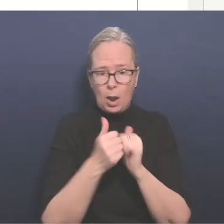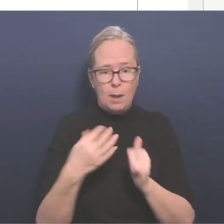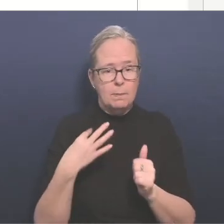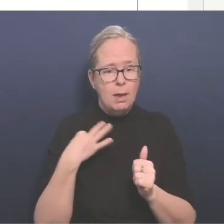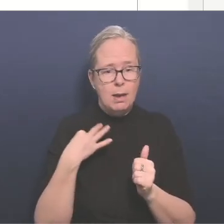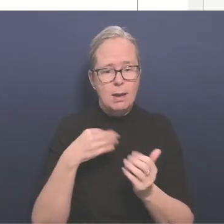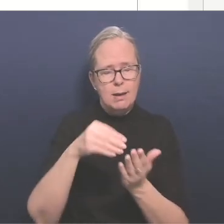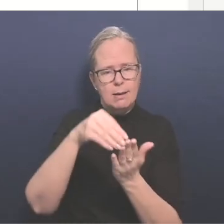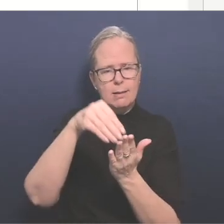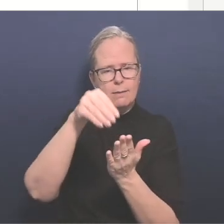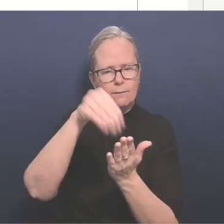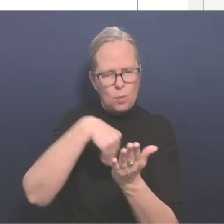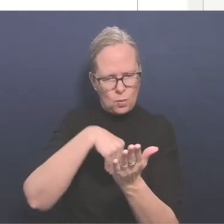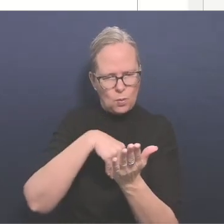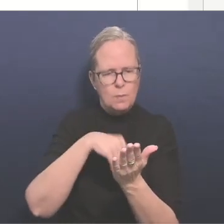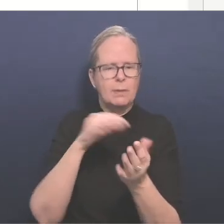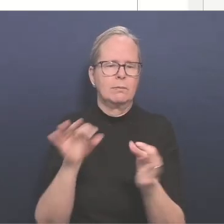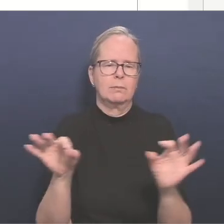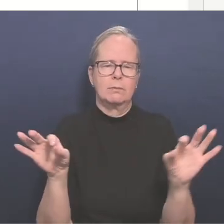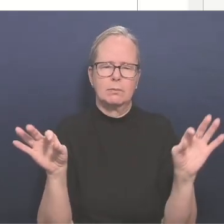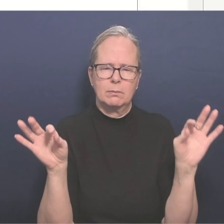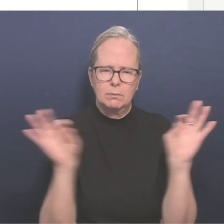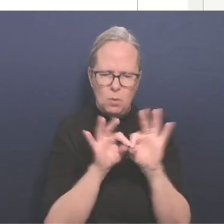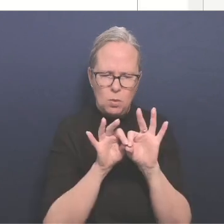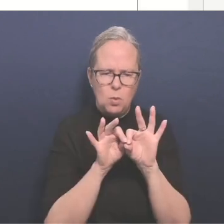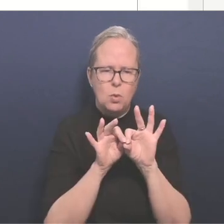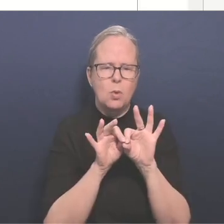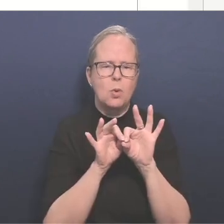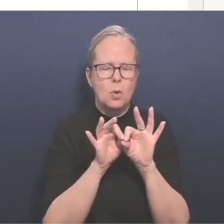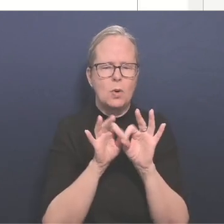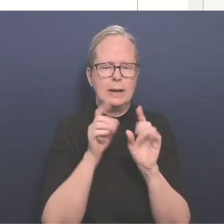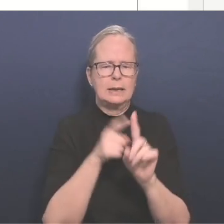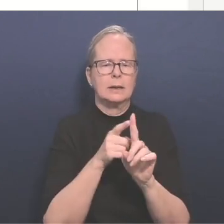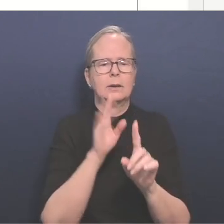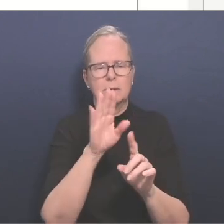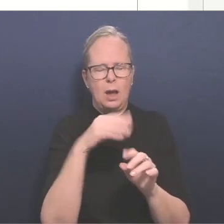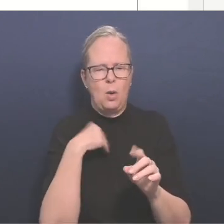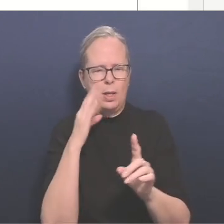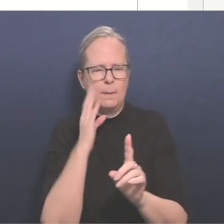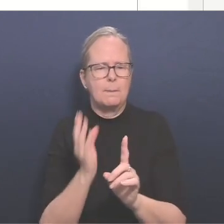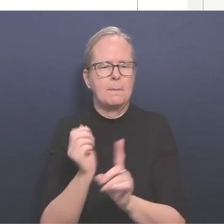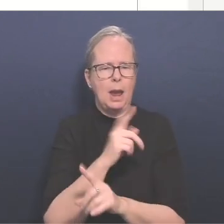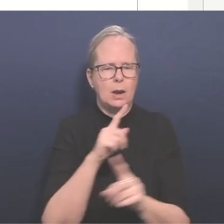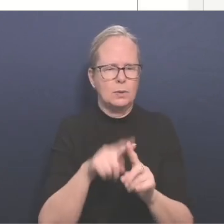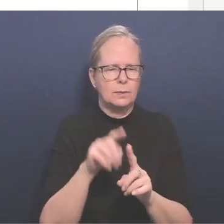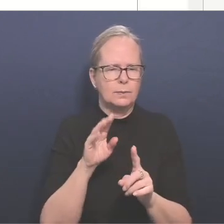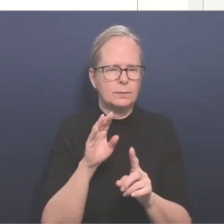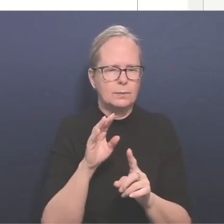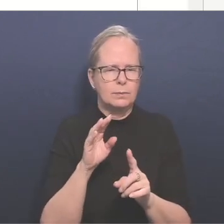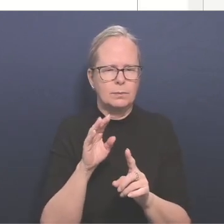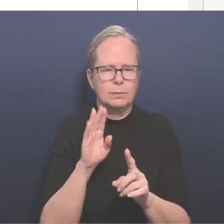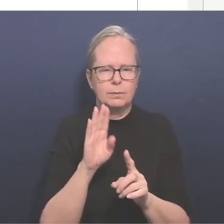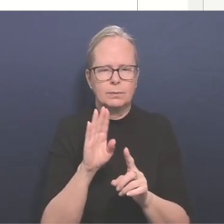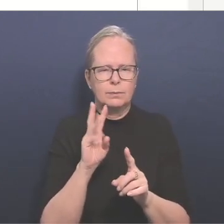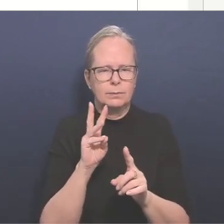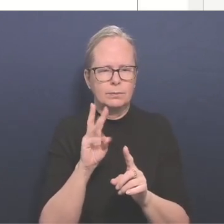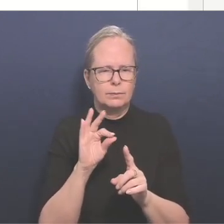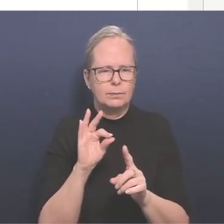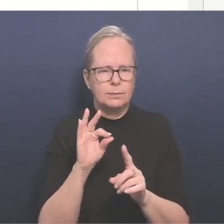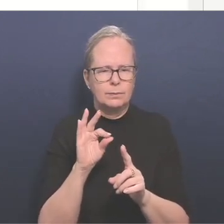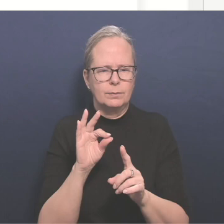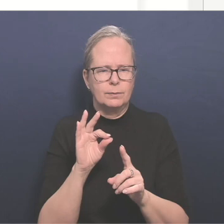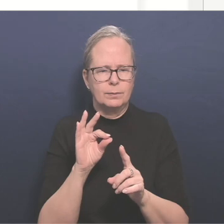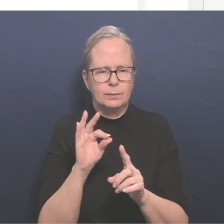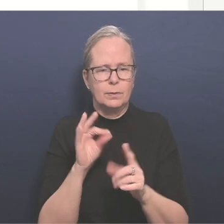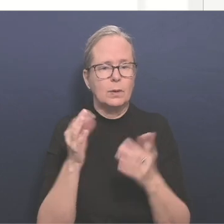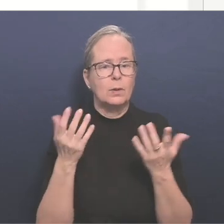to whether she'll be able to get any further support, with how she can apply for the benefits or make